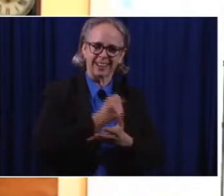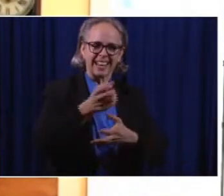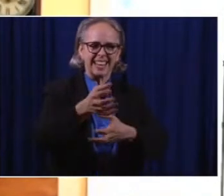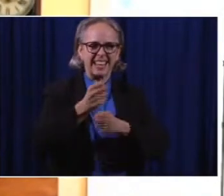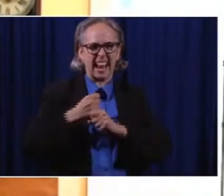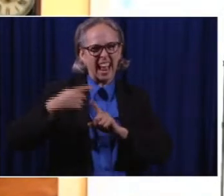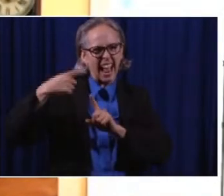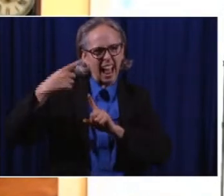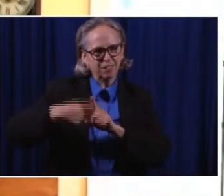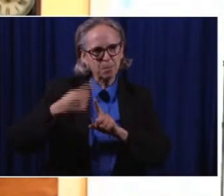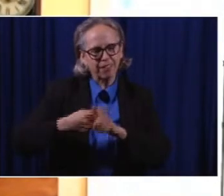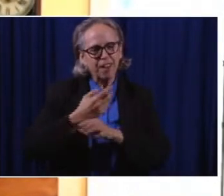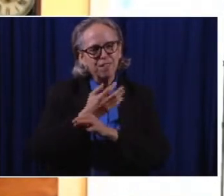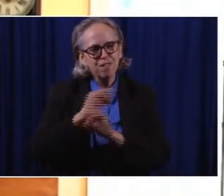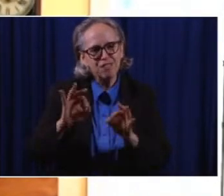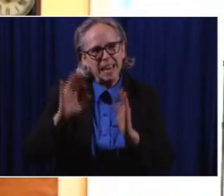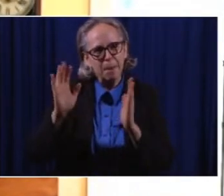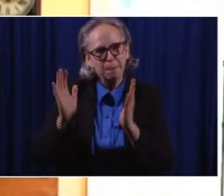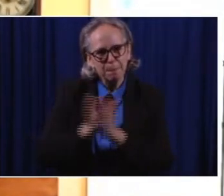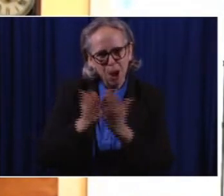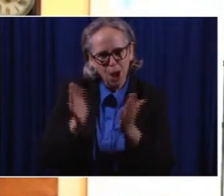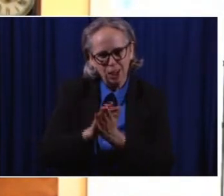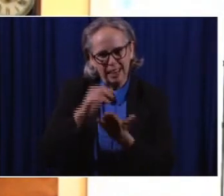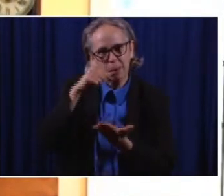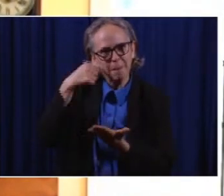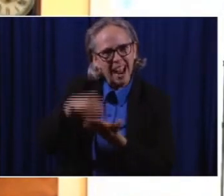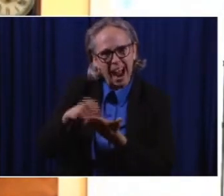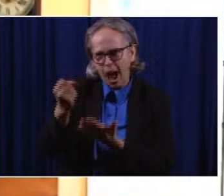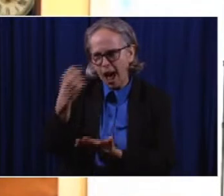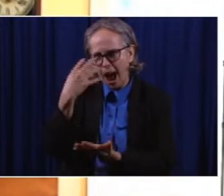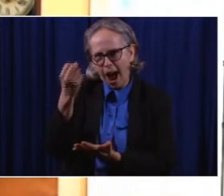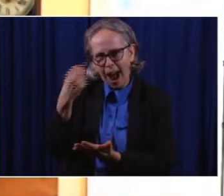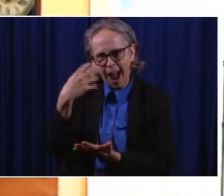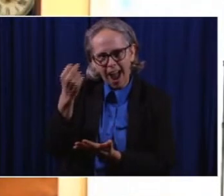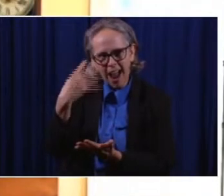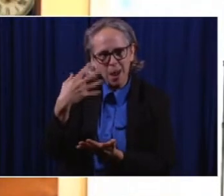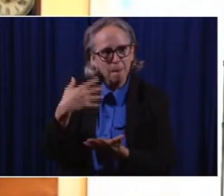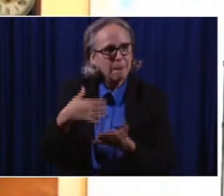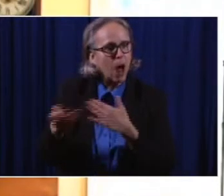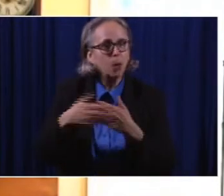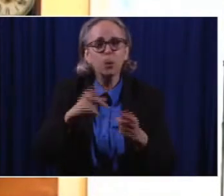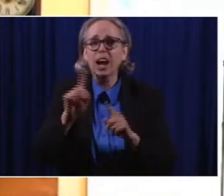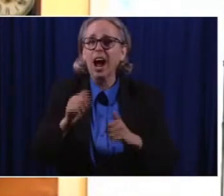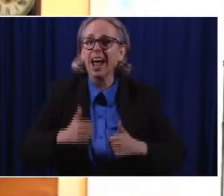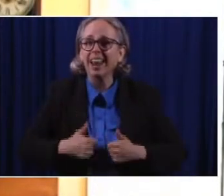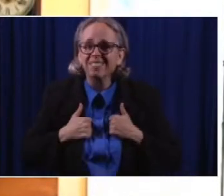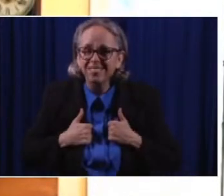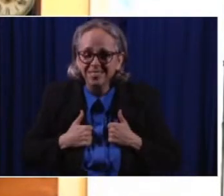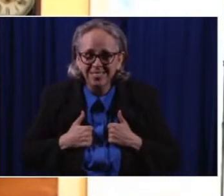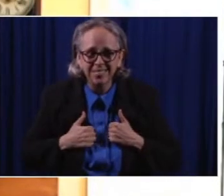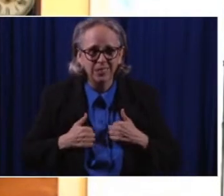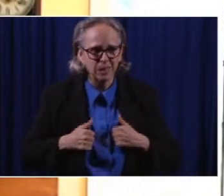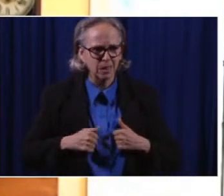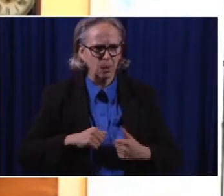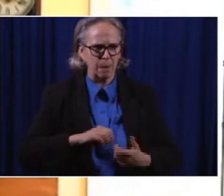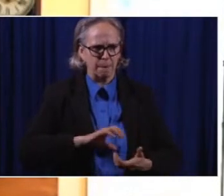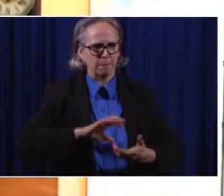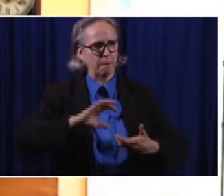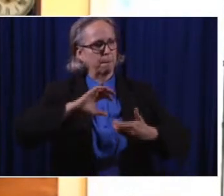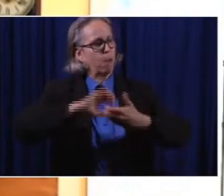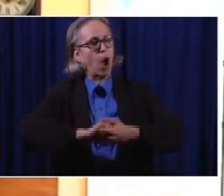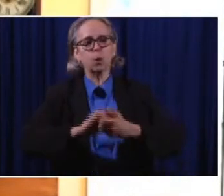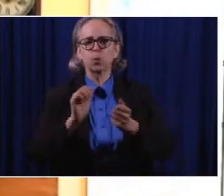county they live in. We partner with the Dolly Parton Imagination Library, and when we started, there was only a handful